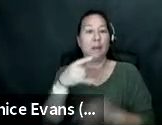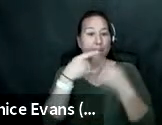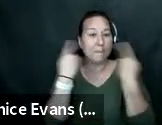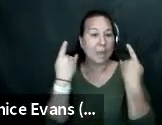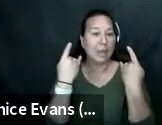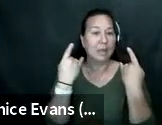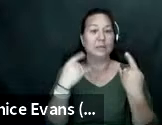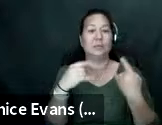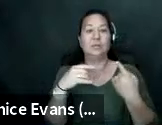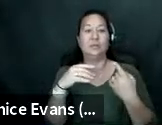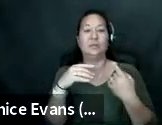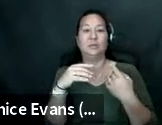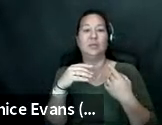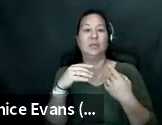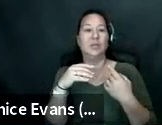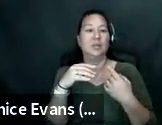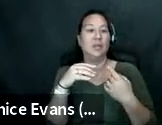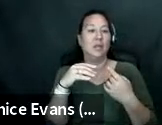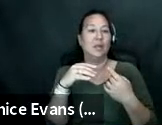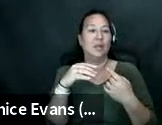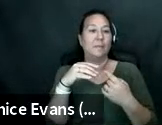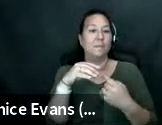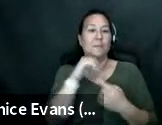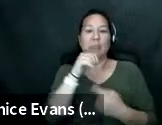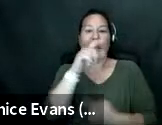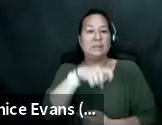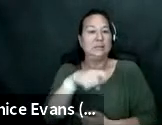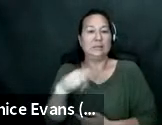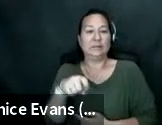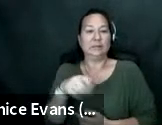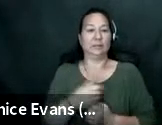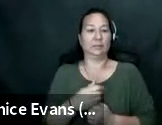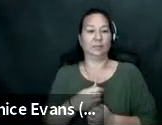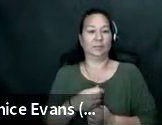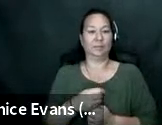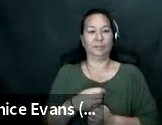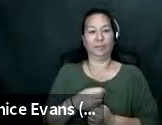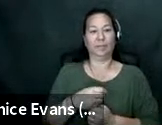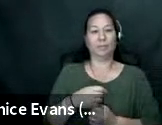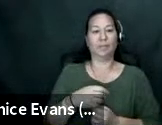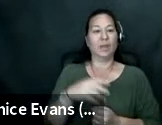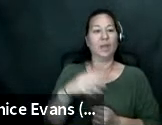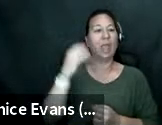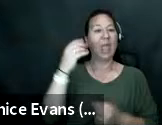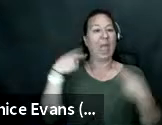youth congregate settings, healthcare and long-term care facilities,